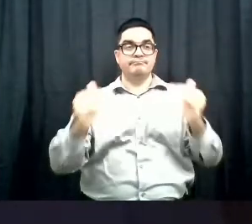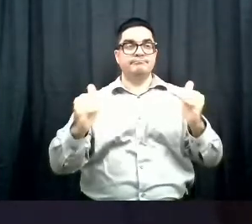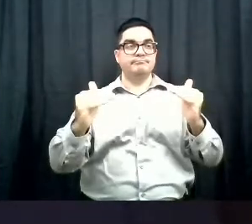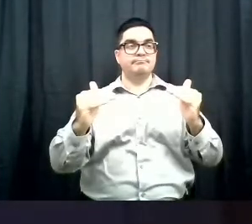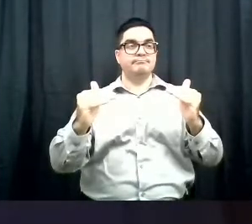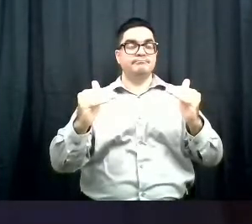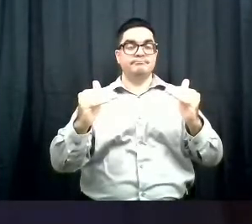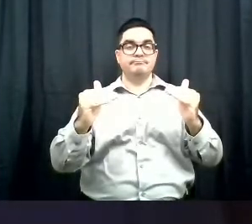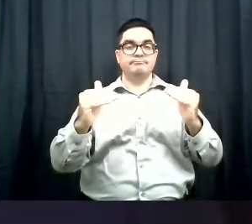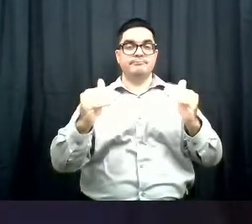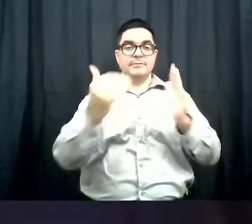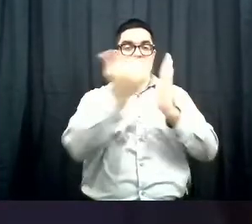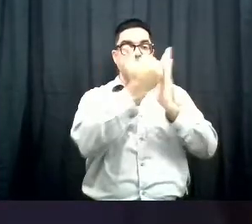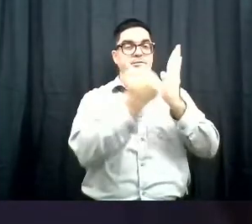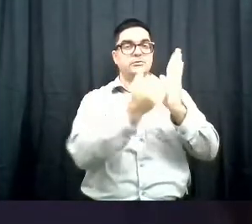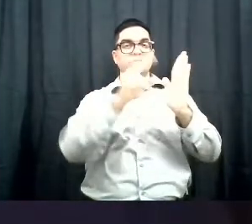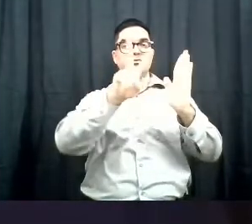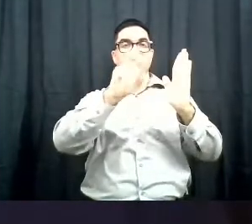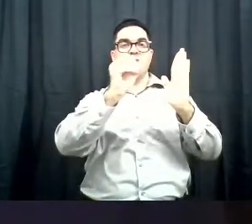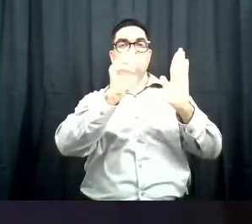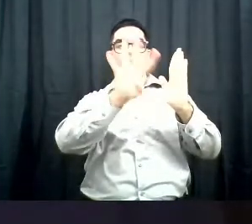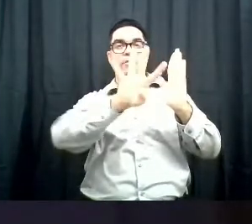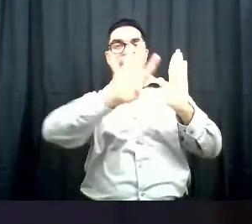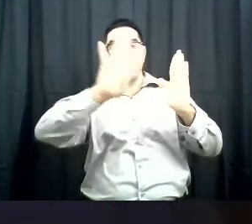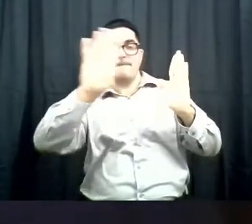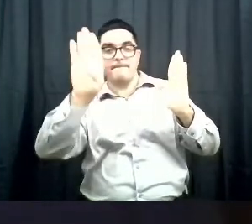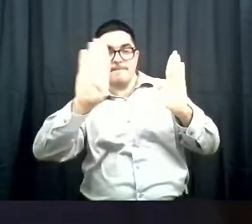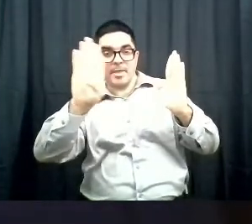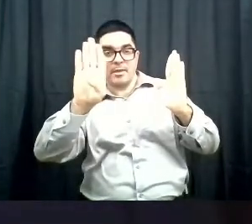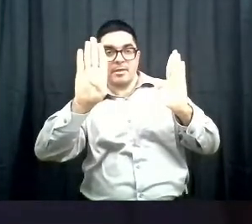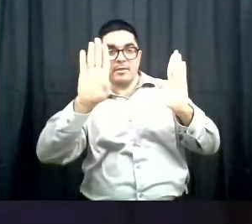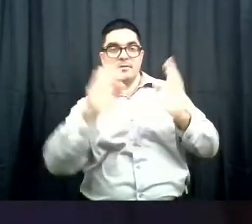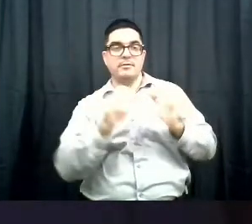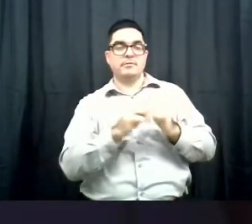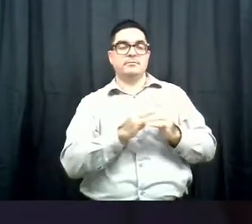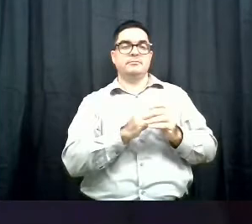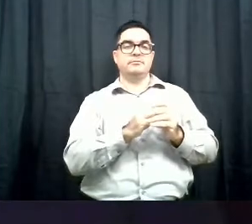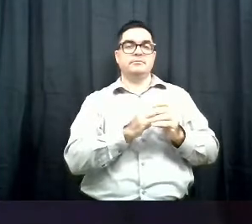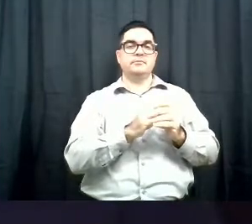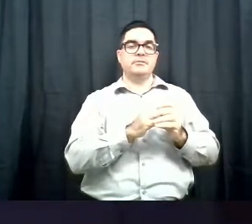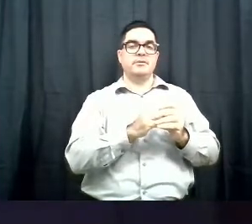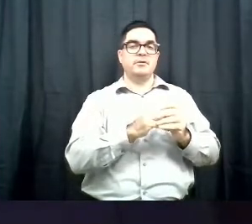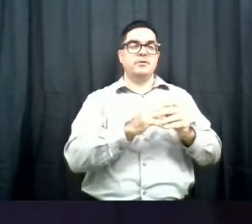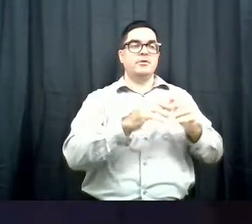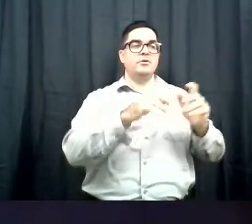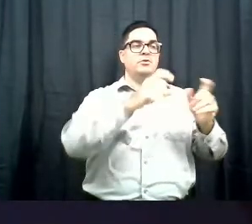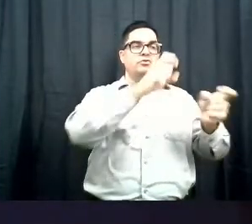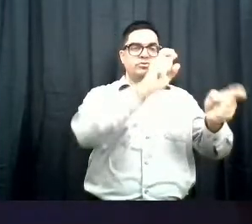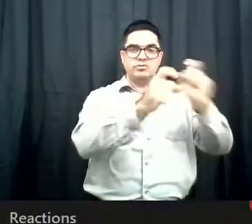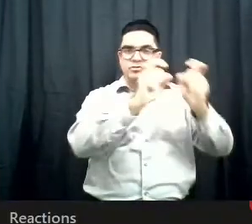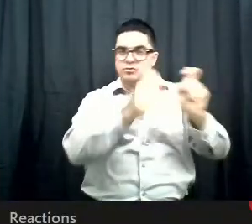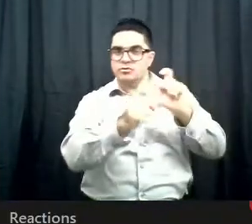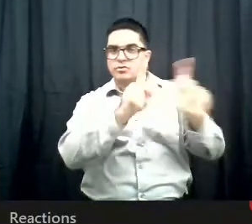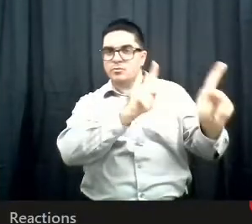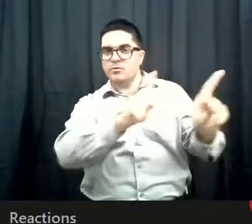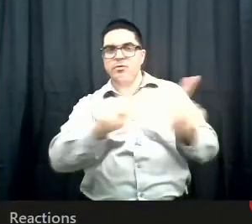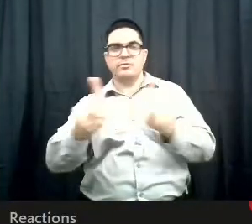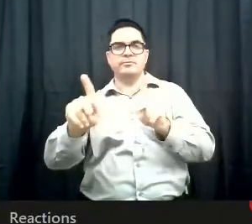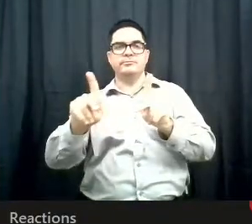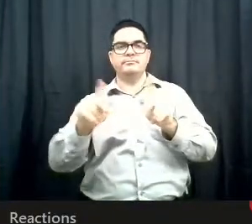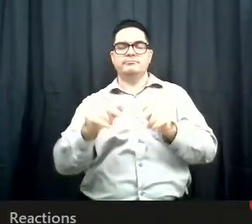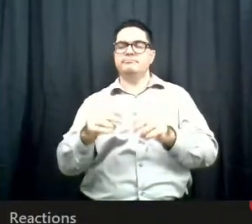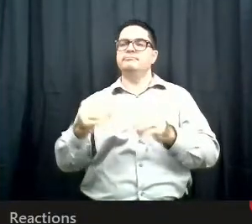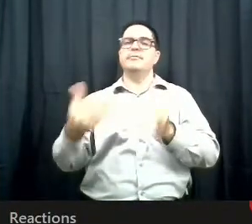a section 204B, reapportionments and reprogramming. And again, this is Natalie.